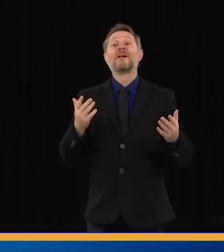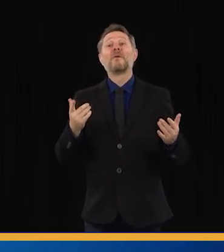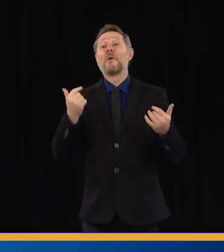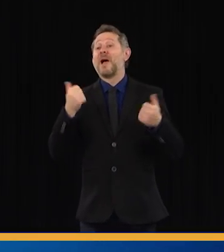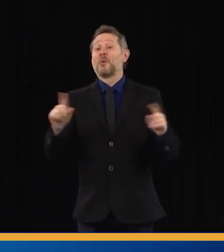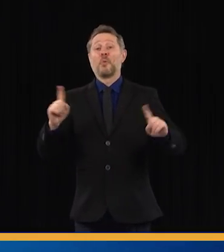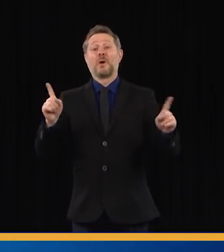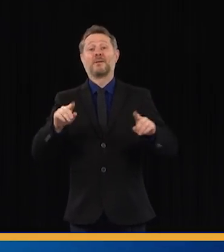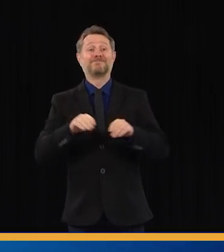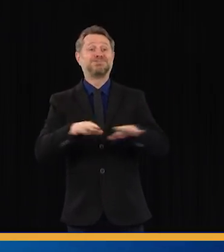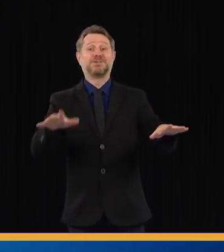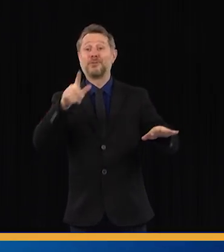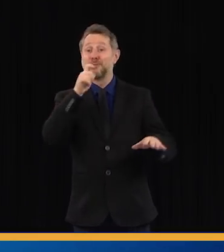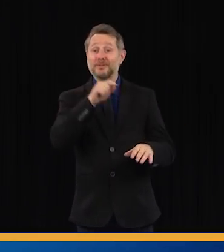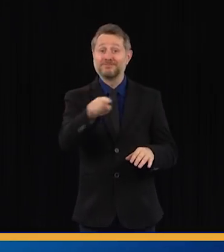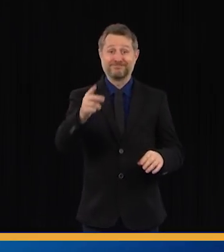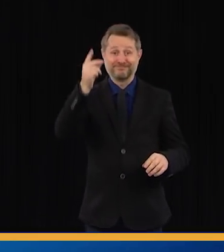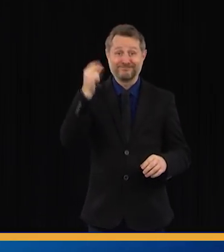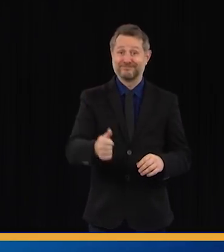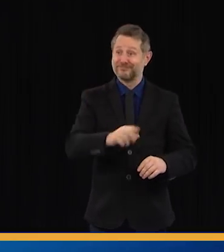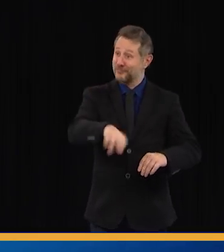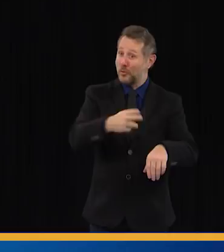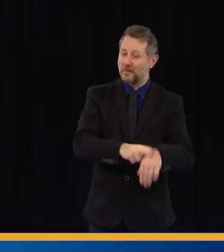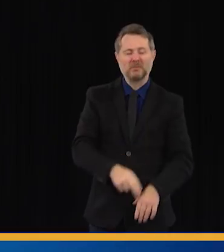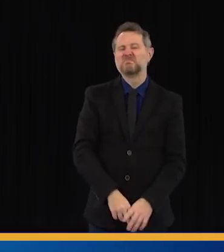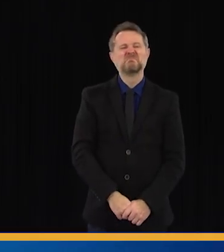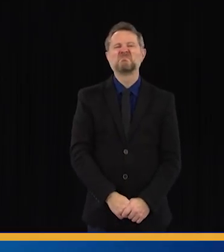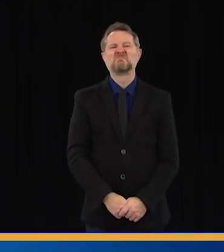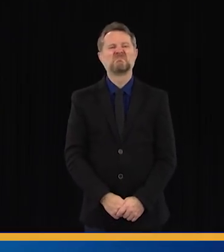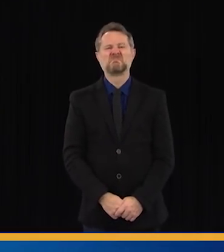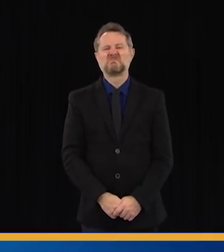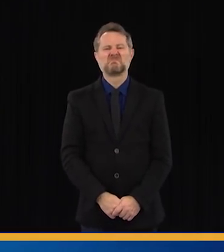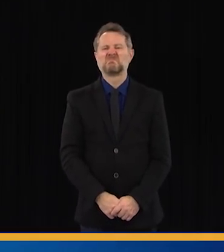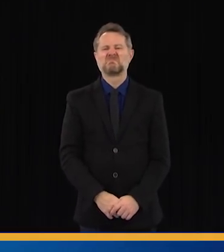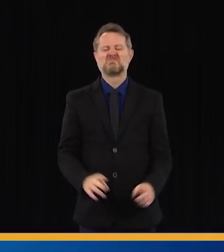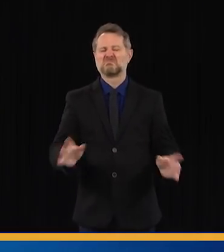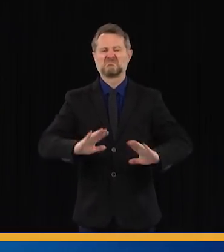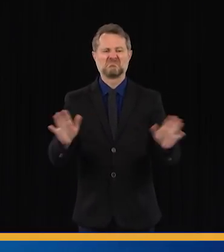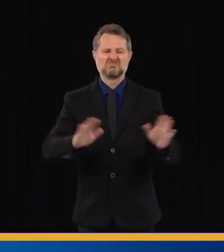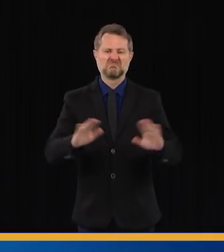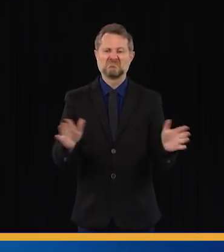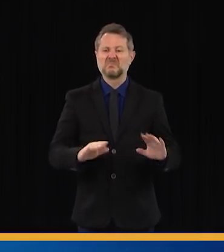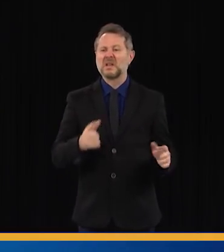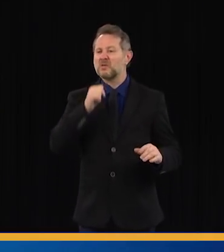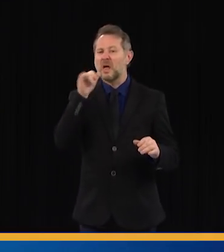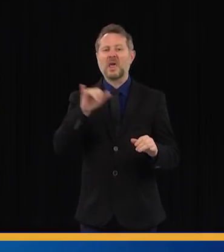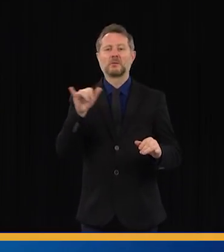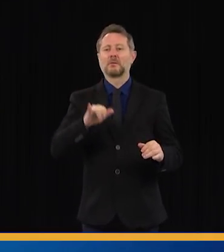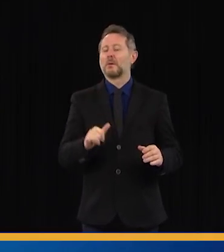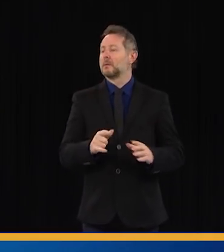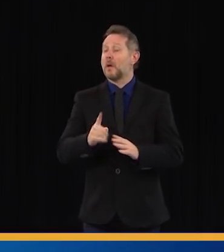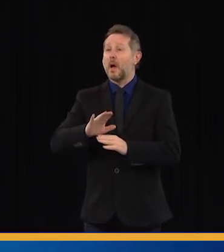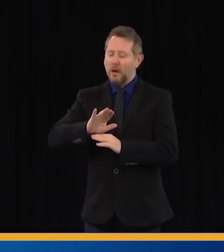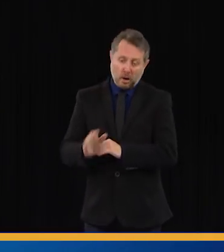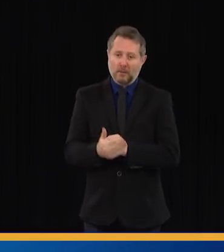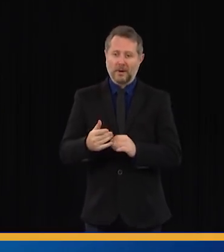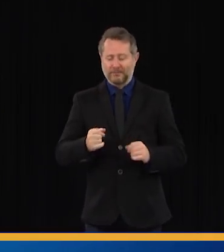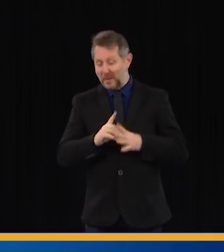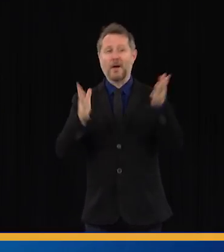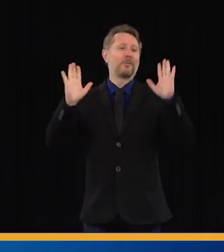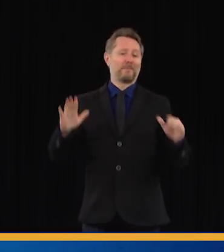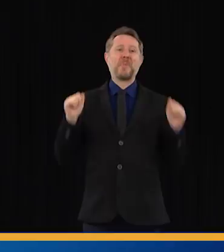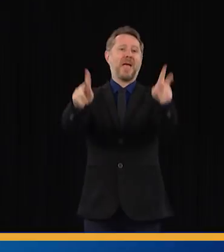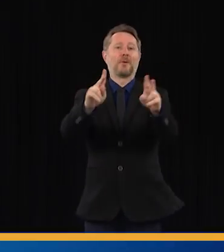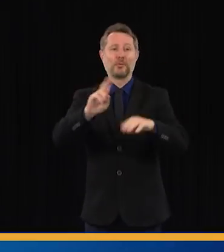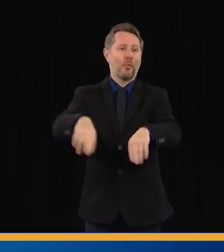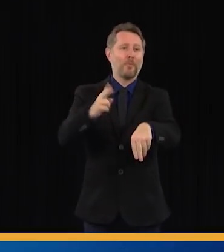No. There is going to be no epiphany. There is going to be no morning where